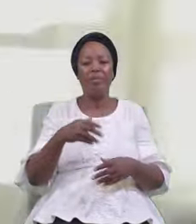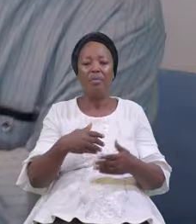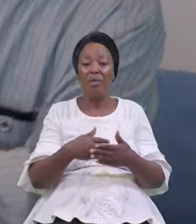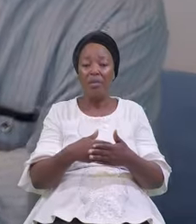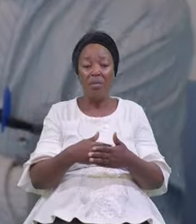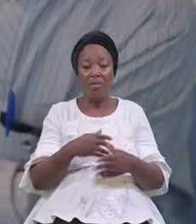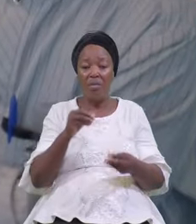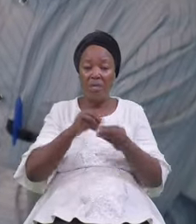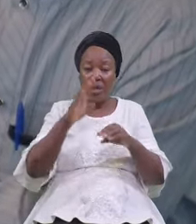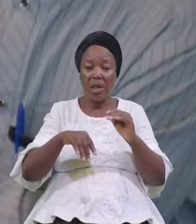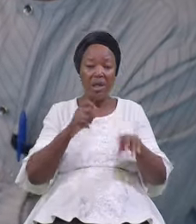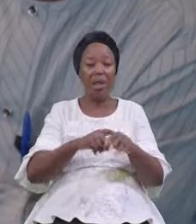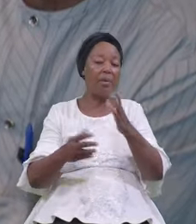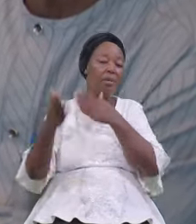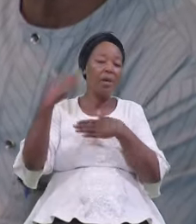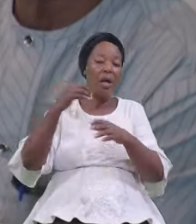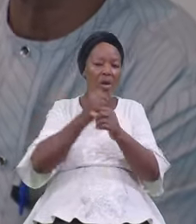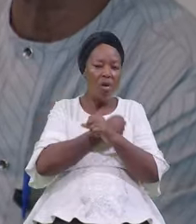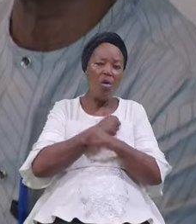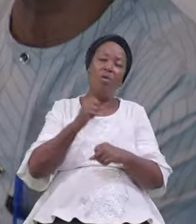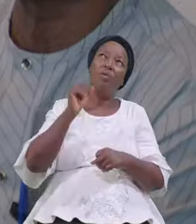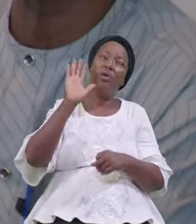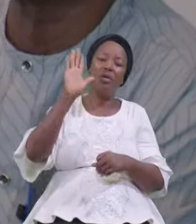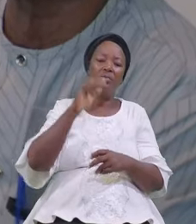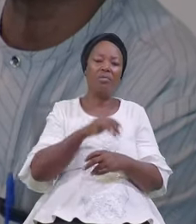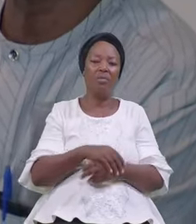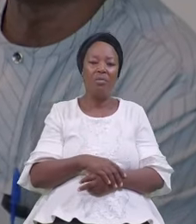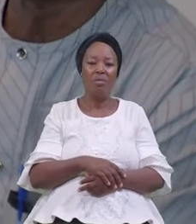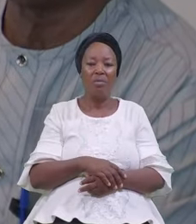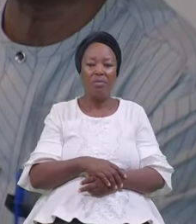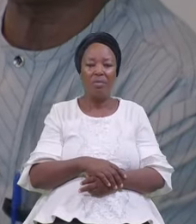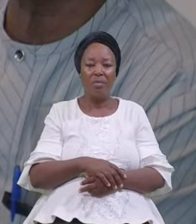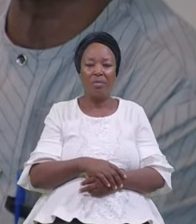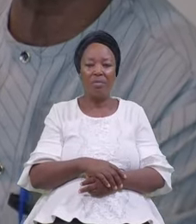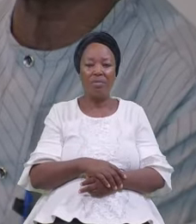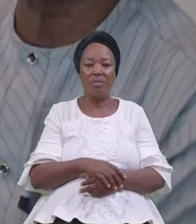him.